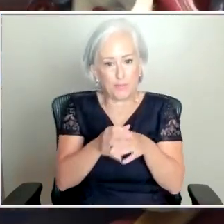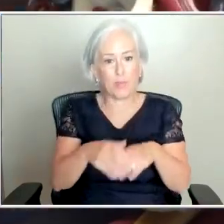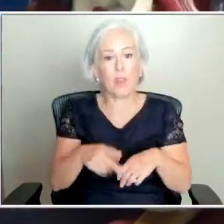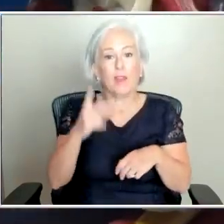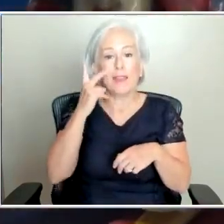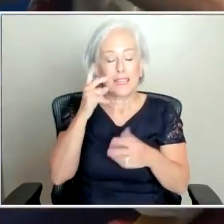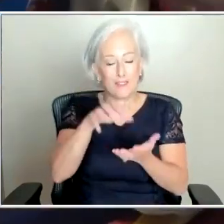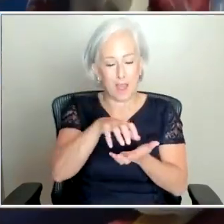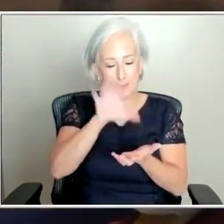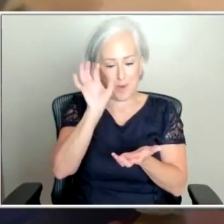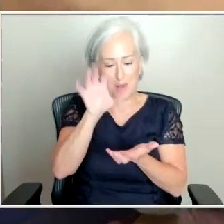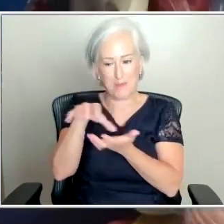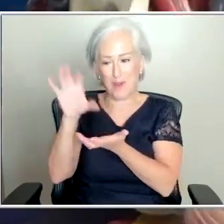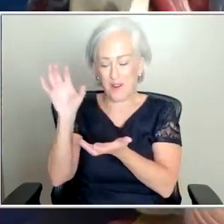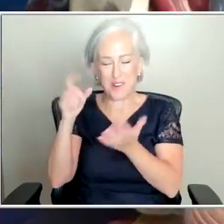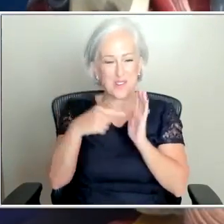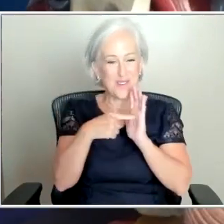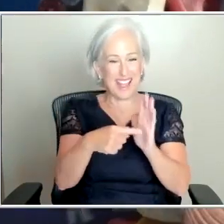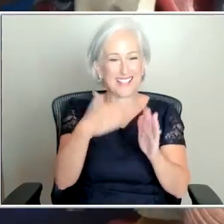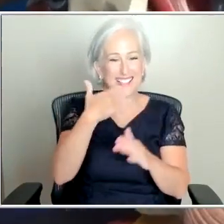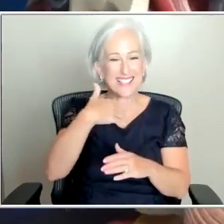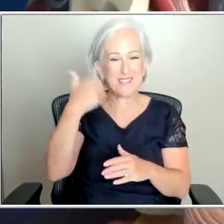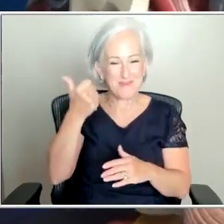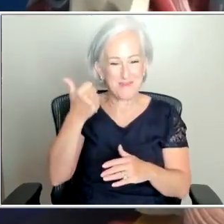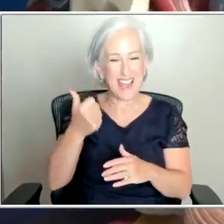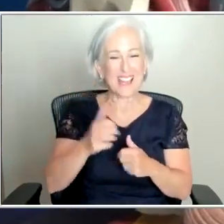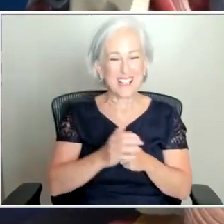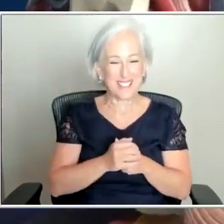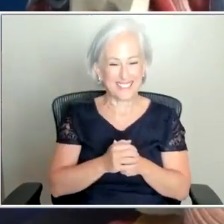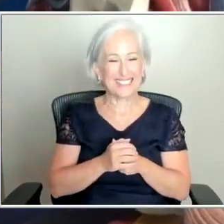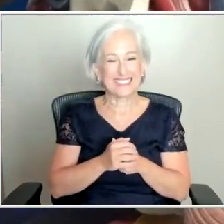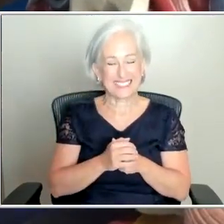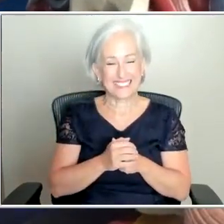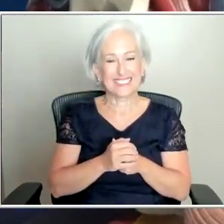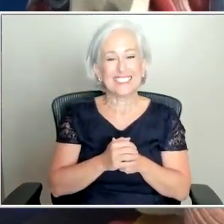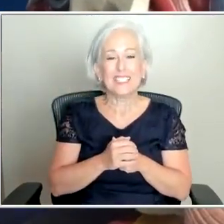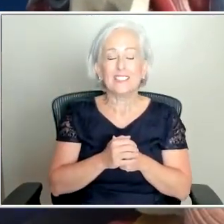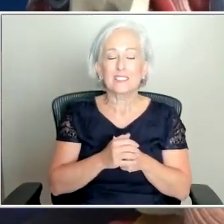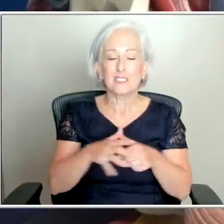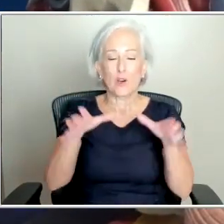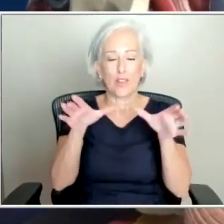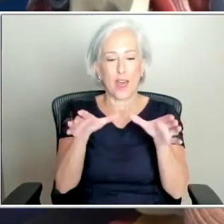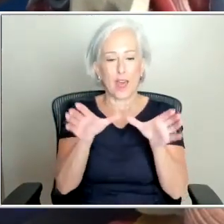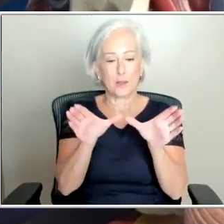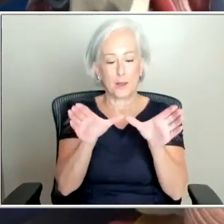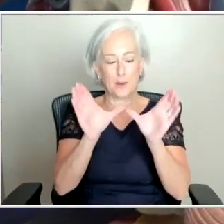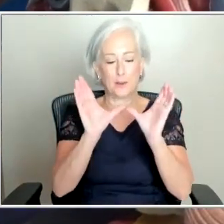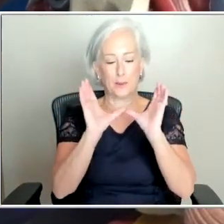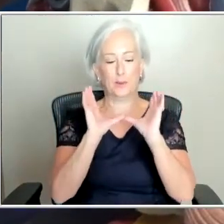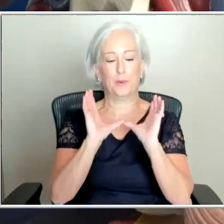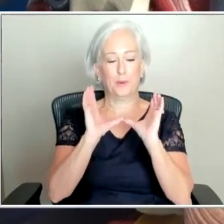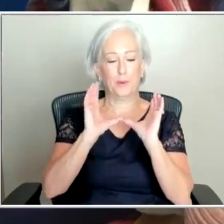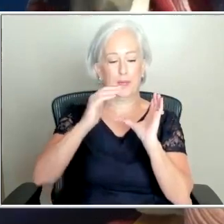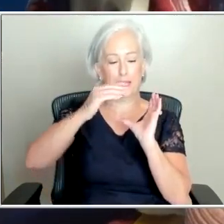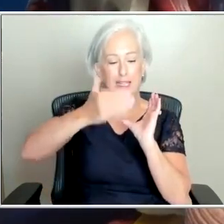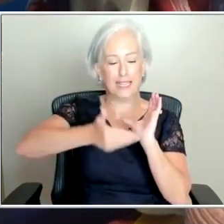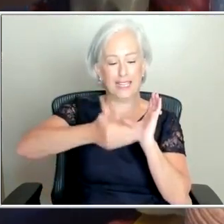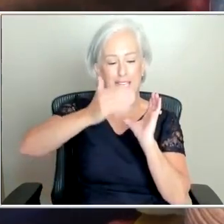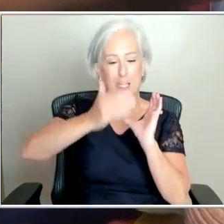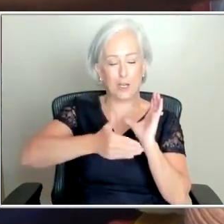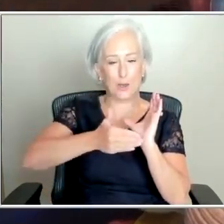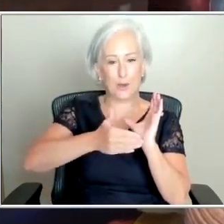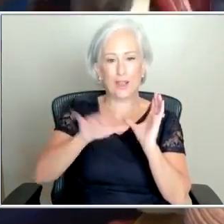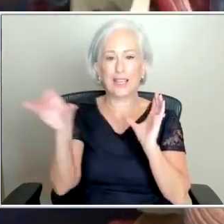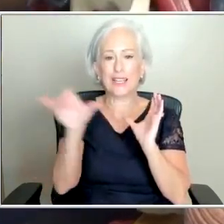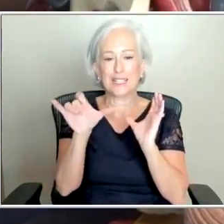in there. Yes. Get in there. Show us how this works. Okay. And it actually creates a bit of a funnel within the pelvis. So these